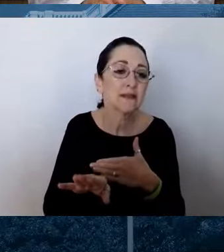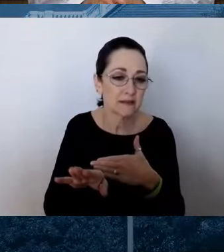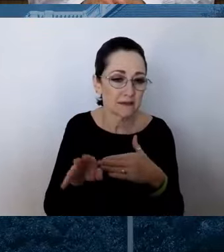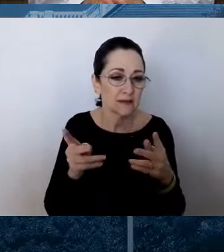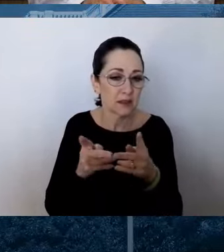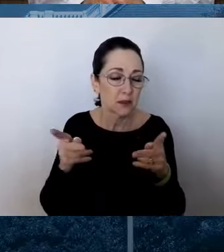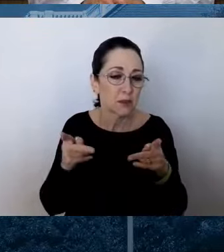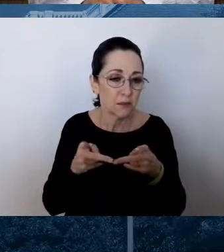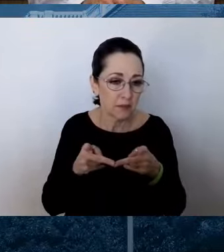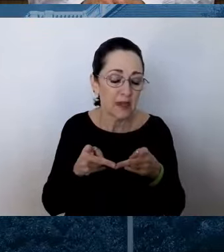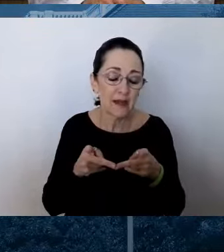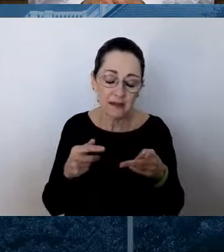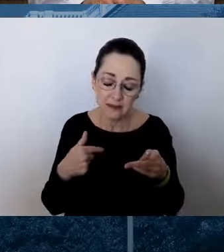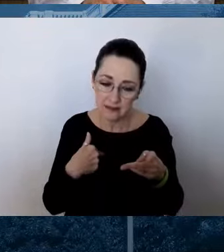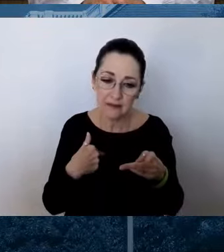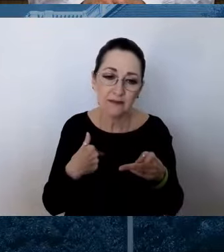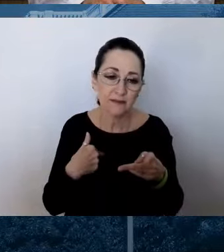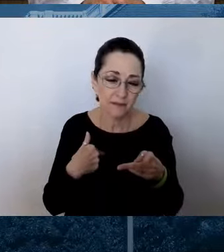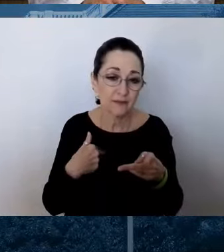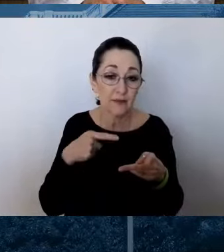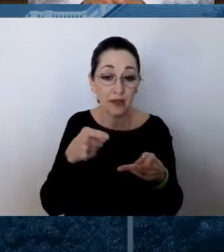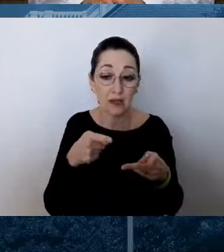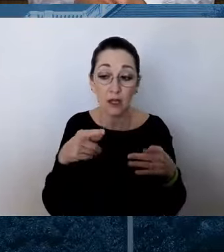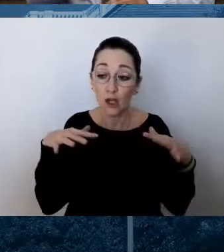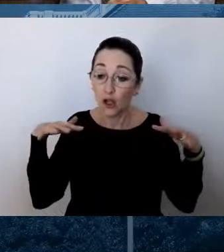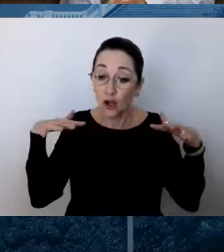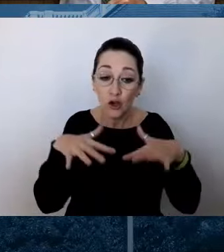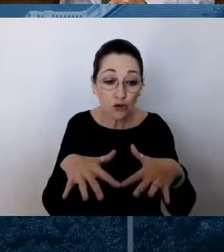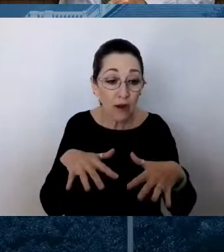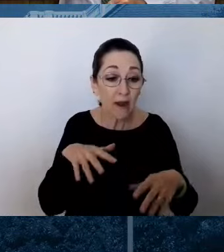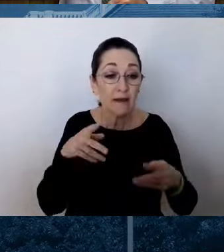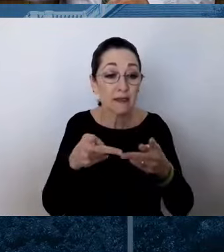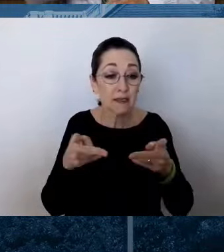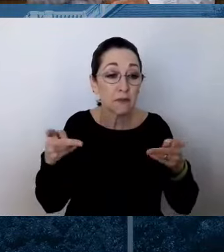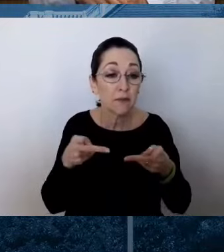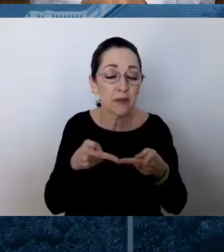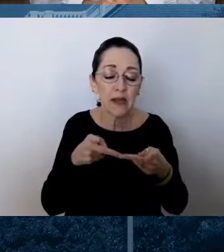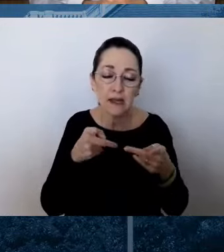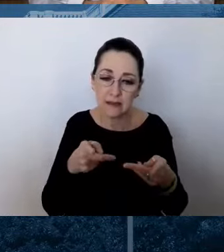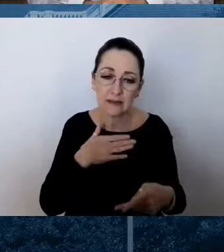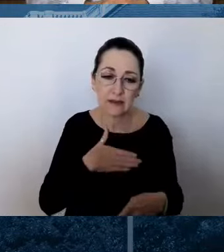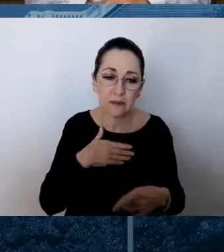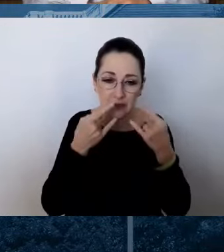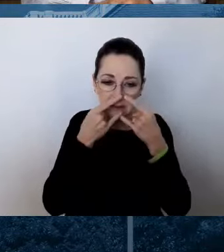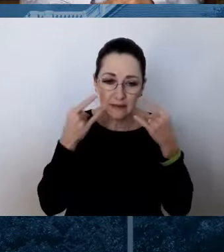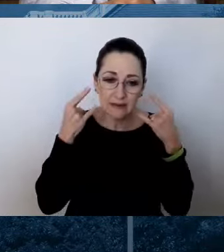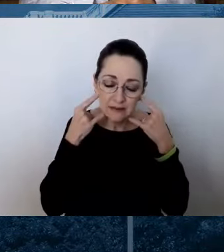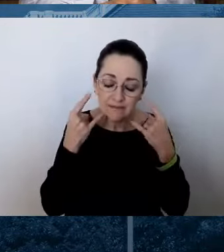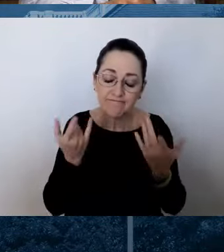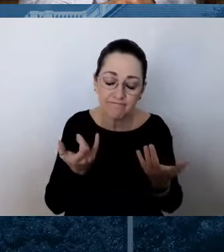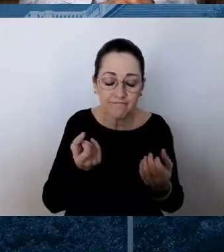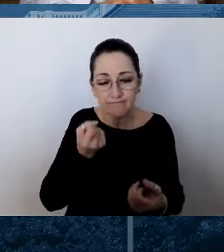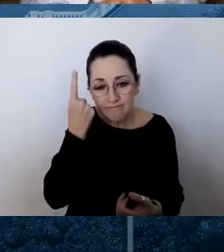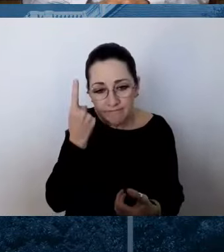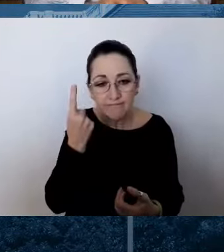when you're indoors and in crowded spaces to wear a mask. Obviously, can't wear a mask when you're eating in a